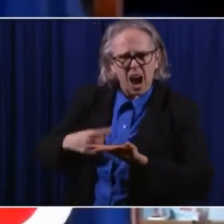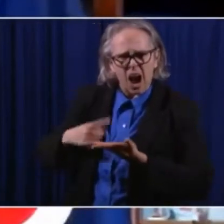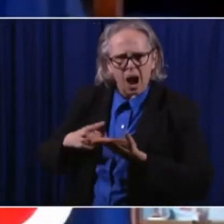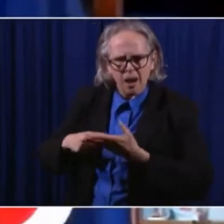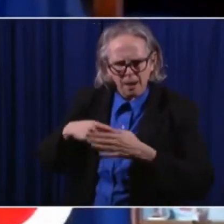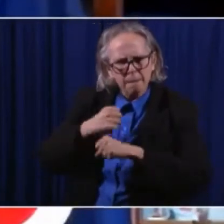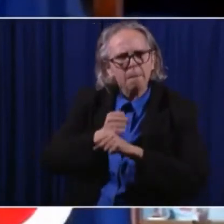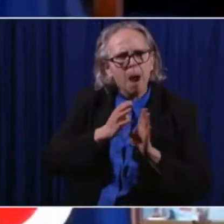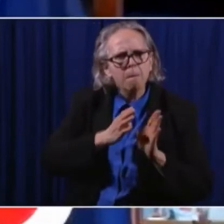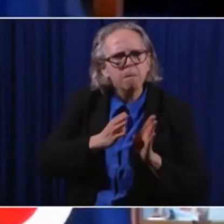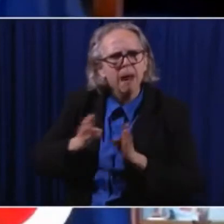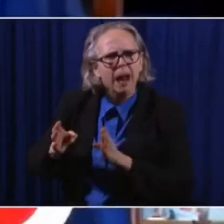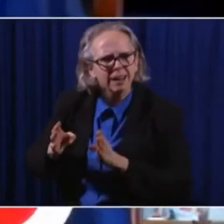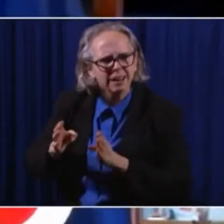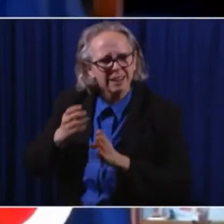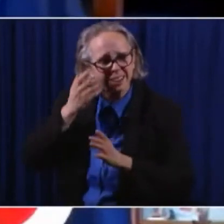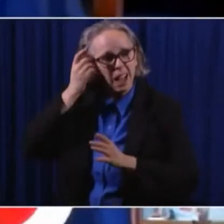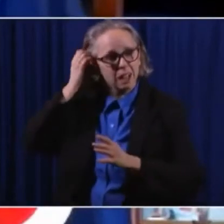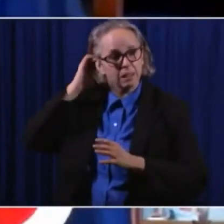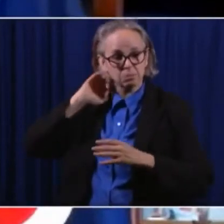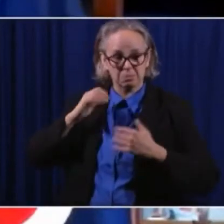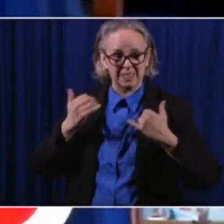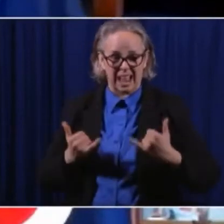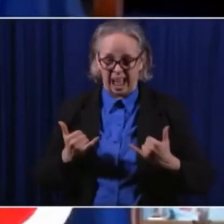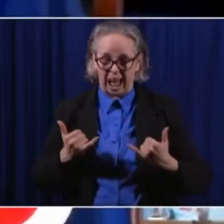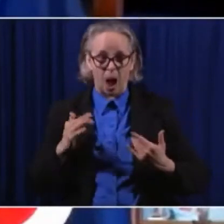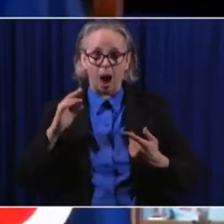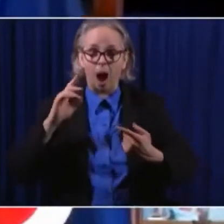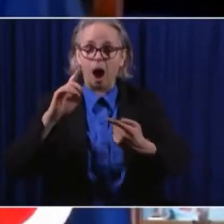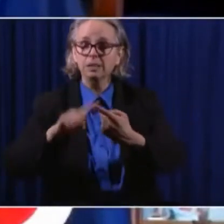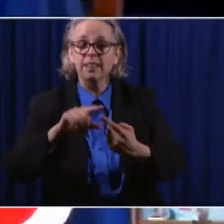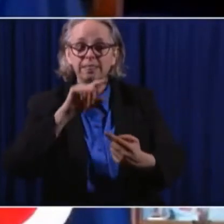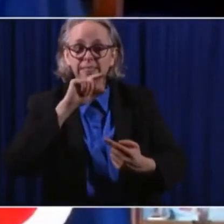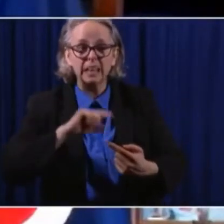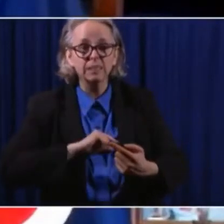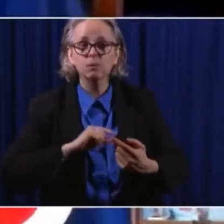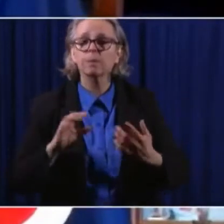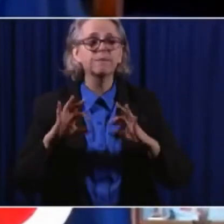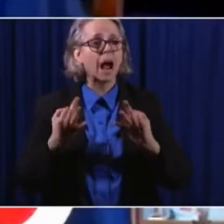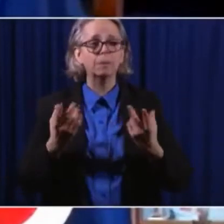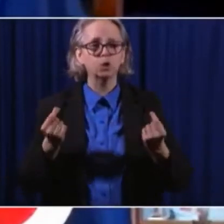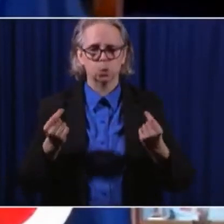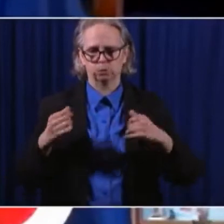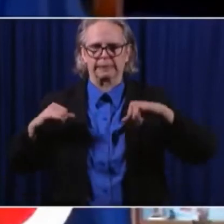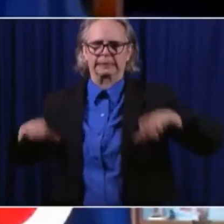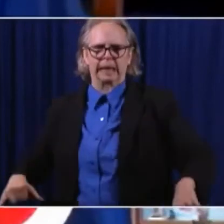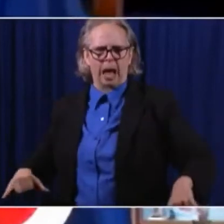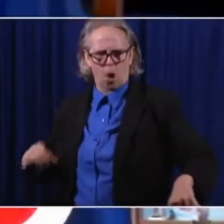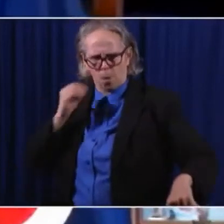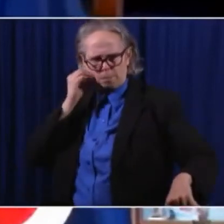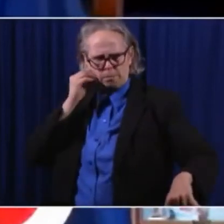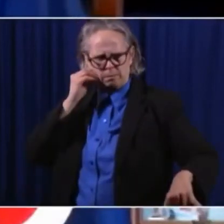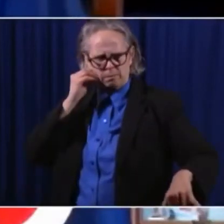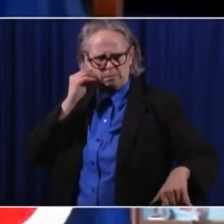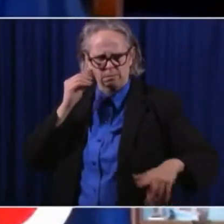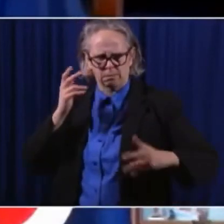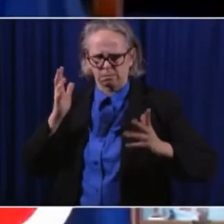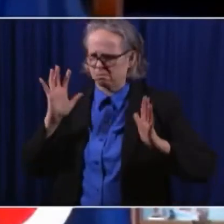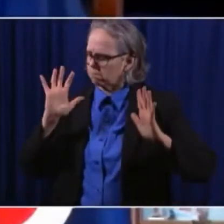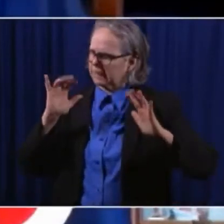limit our exposure between now and Thanksgiving. We decided that we would have Thanksgiving outside this year. Now I know that can be